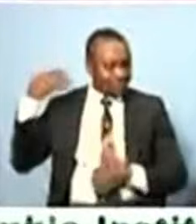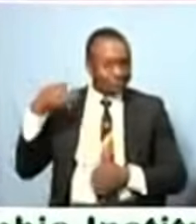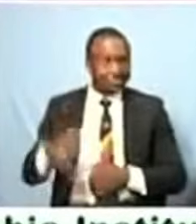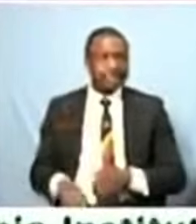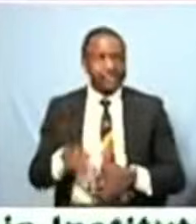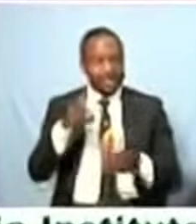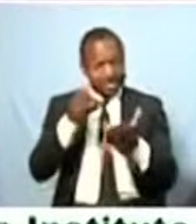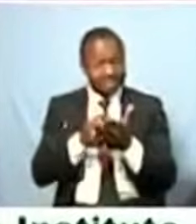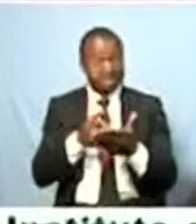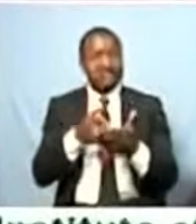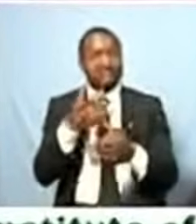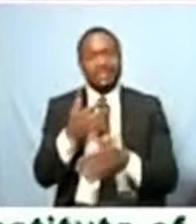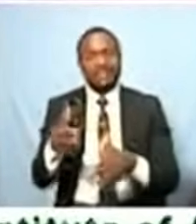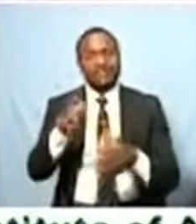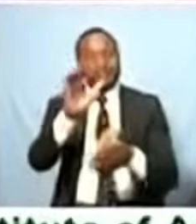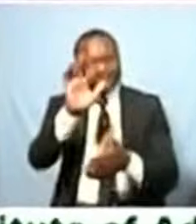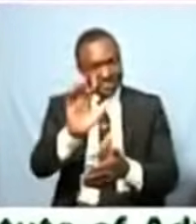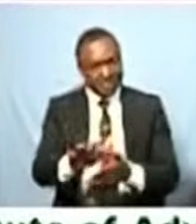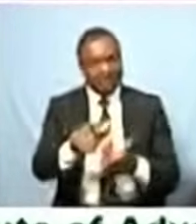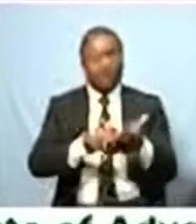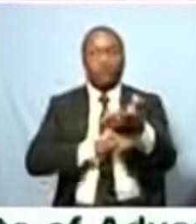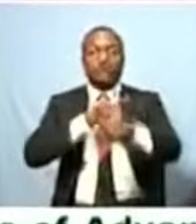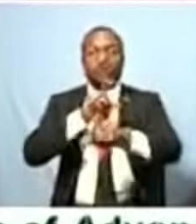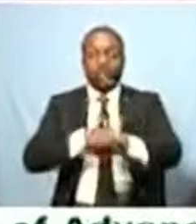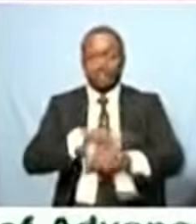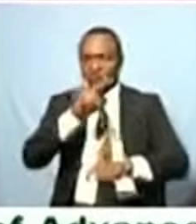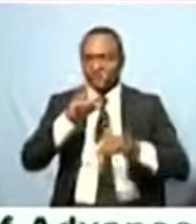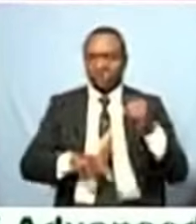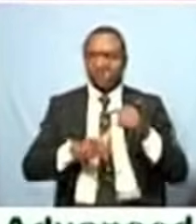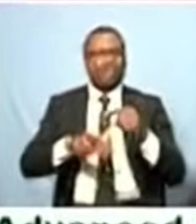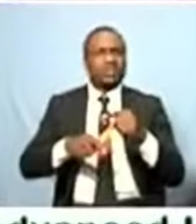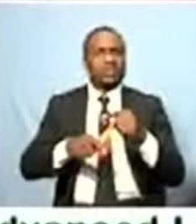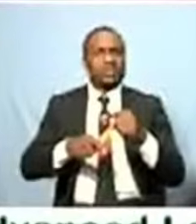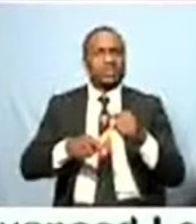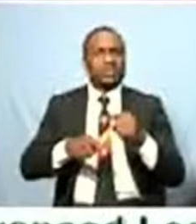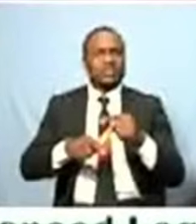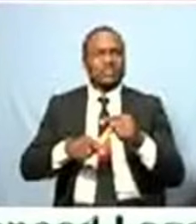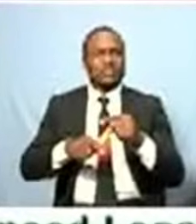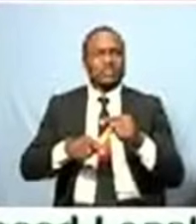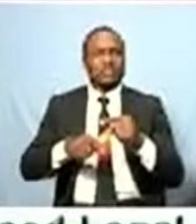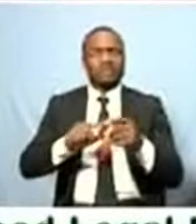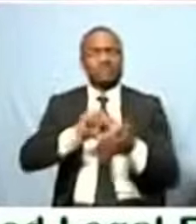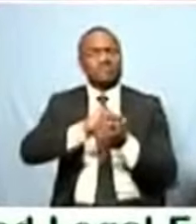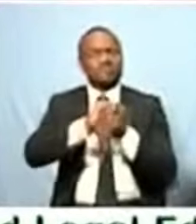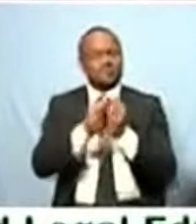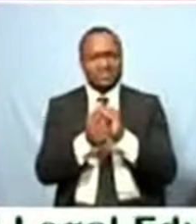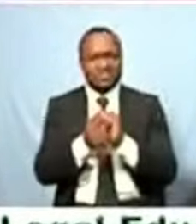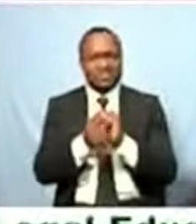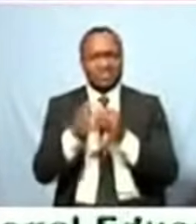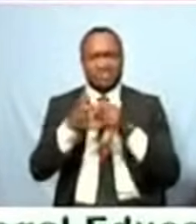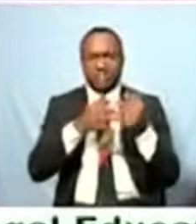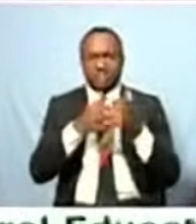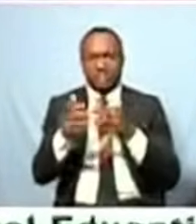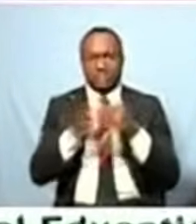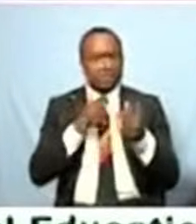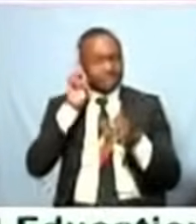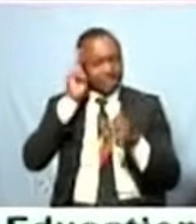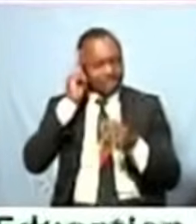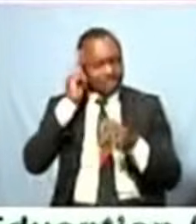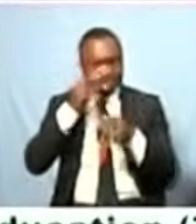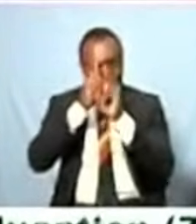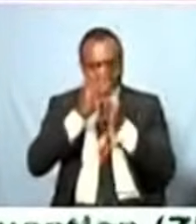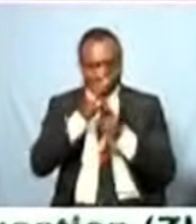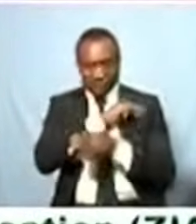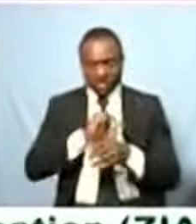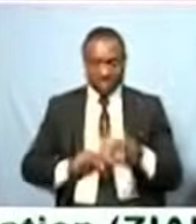have existed in time immemorial, and we cannot cut corners for the simple reason that the Honourable Member for